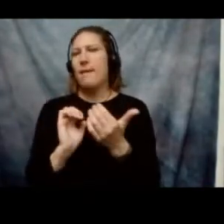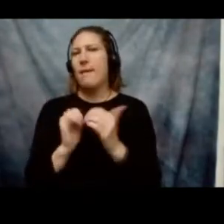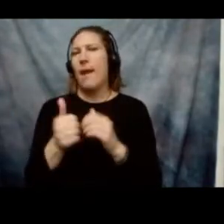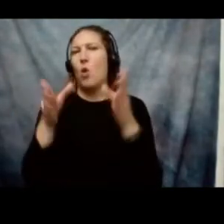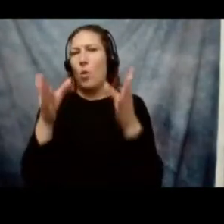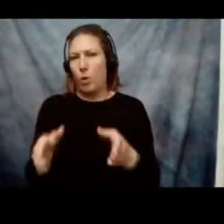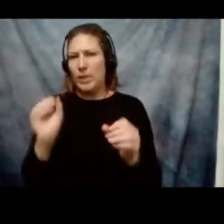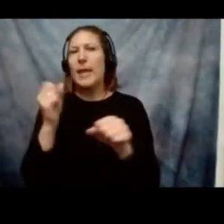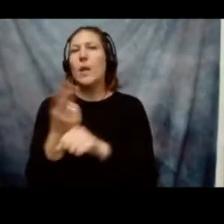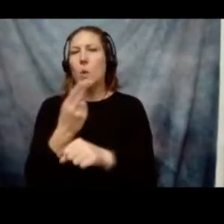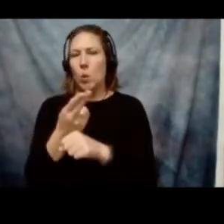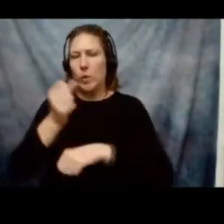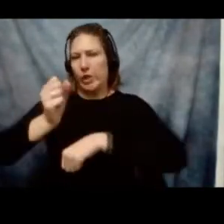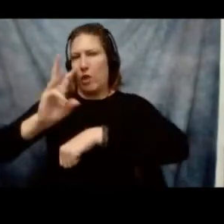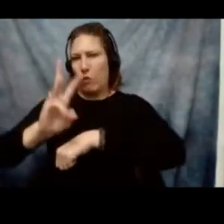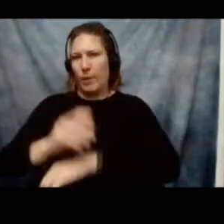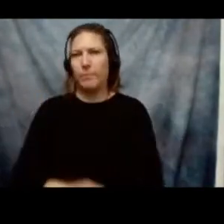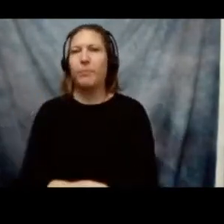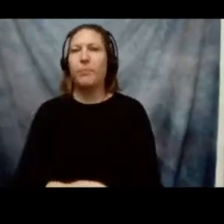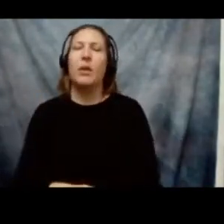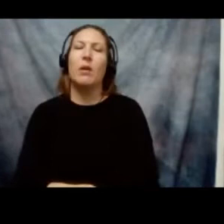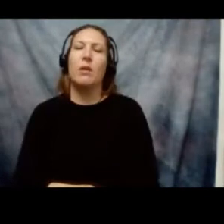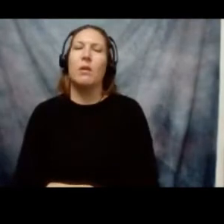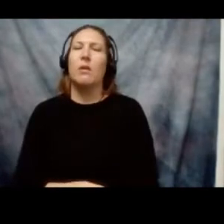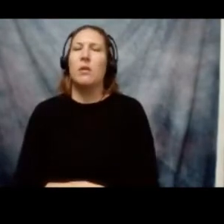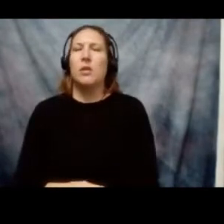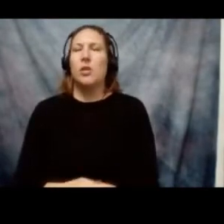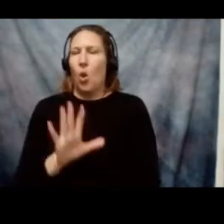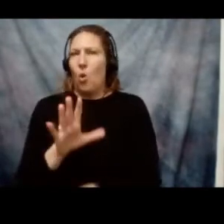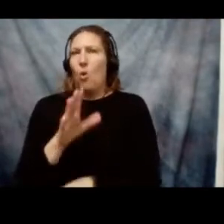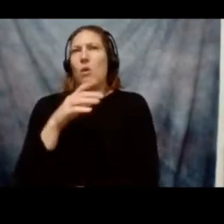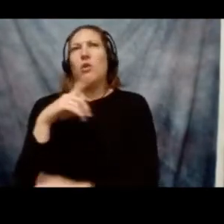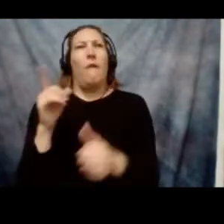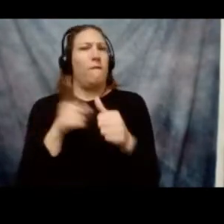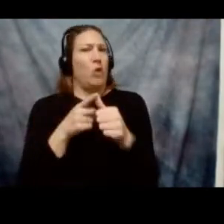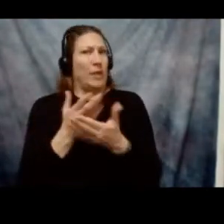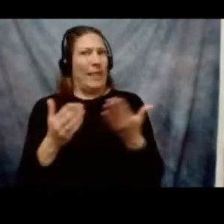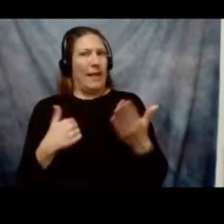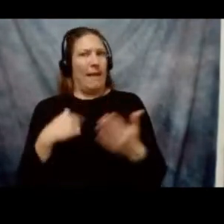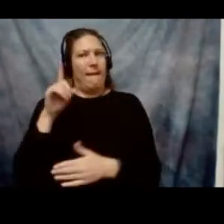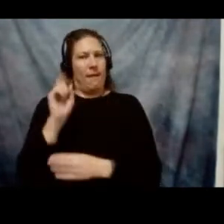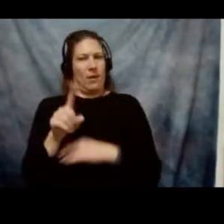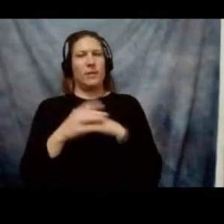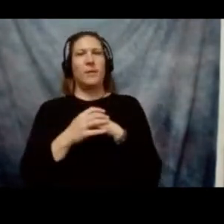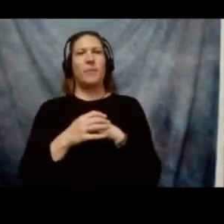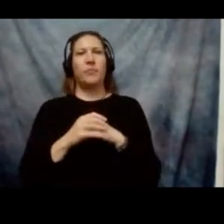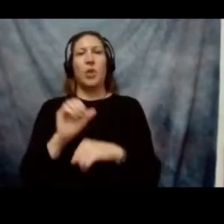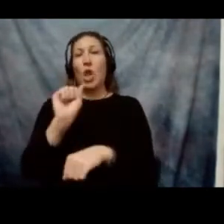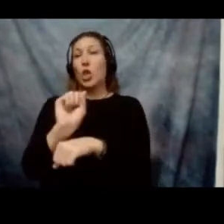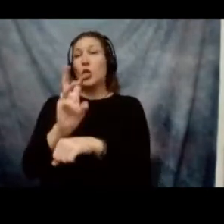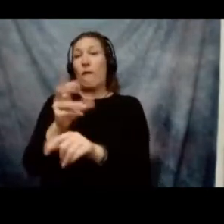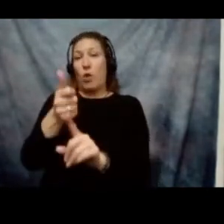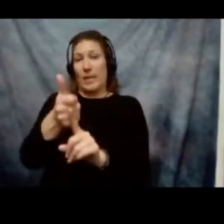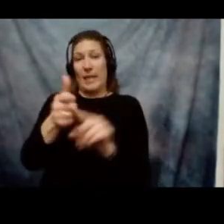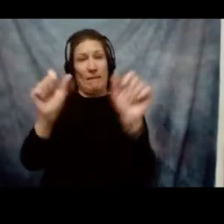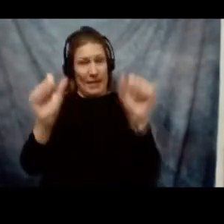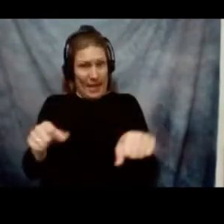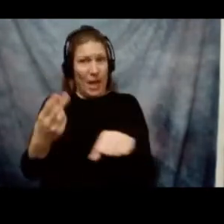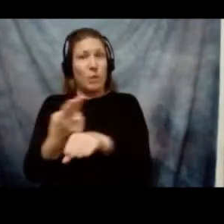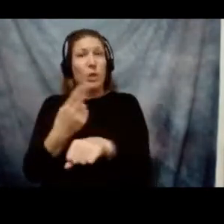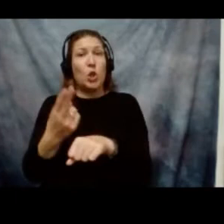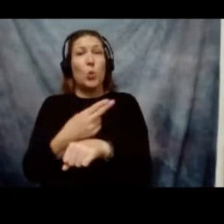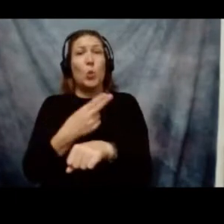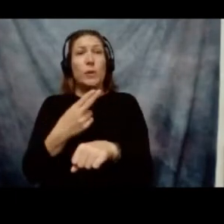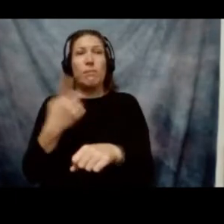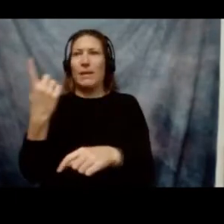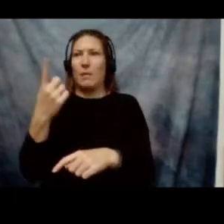have to ask yourself, first of all, is can the software be used by someone who needs to use a keyboard and or a